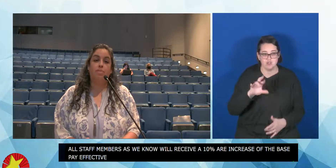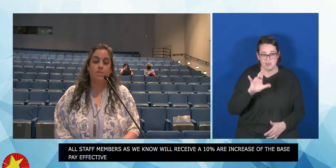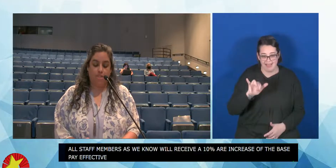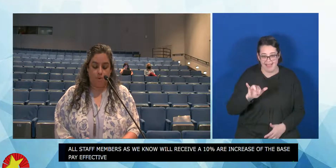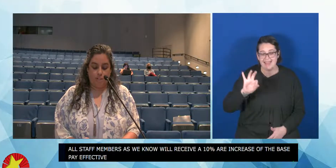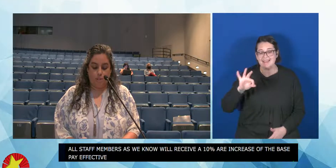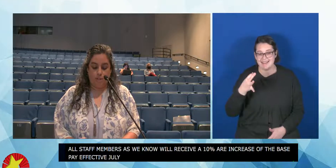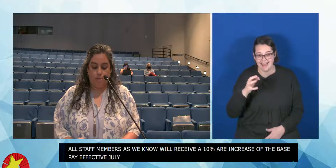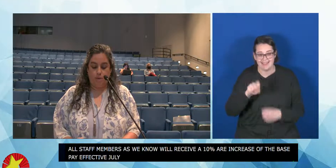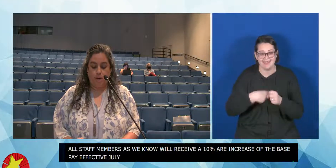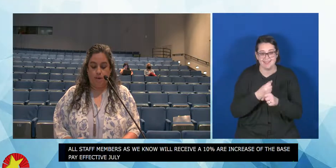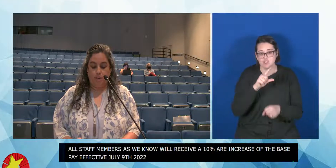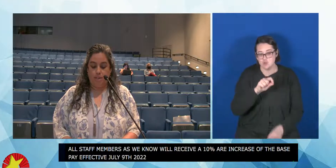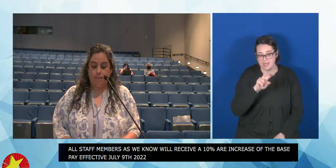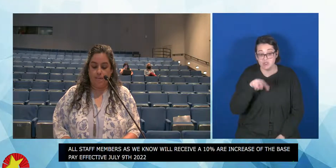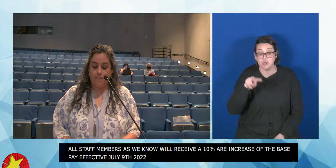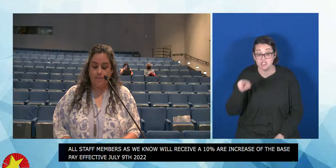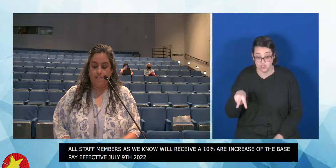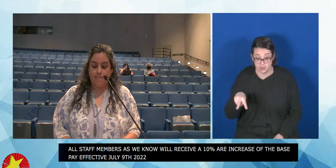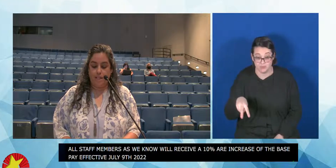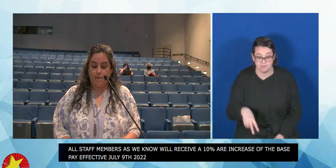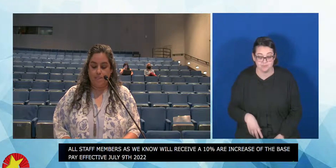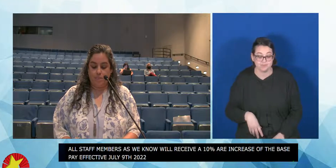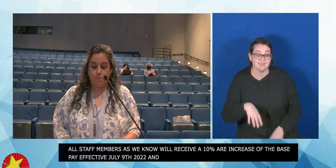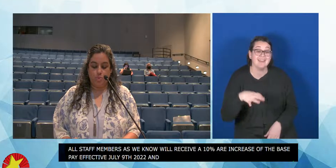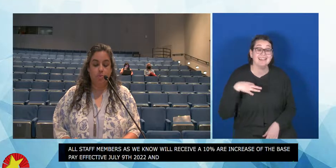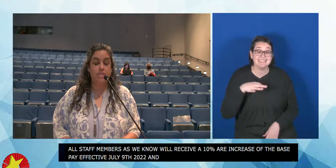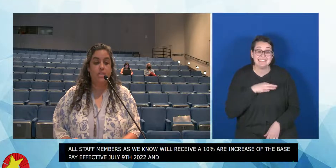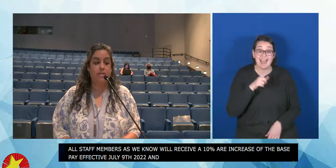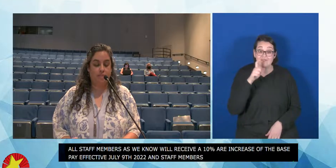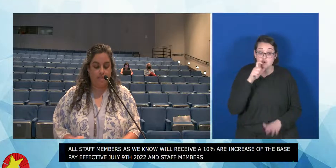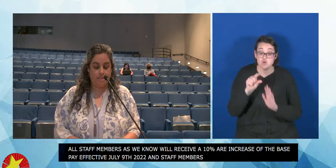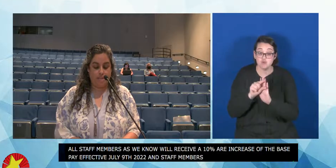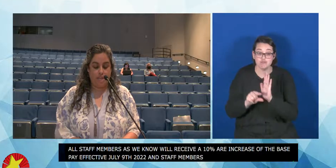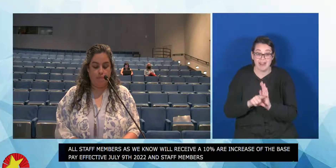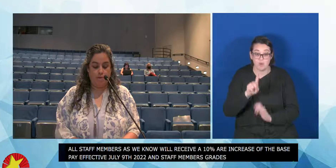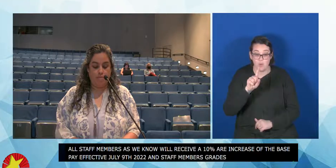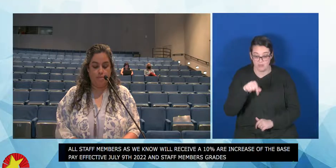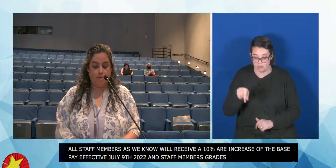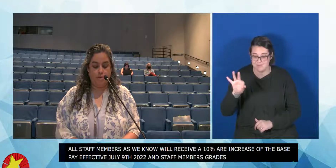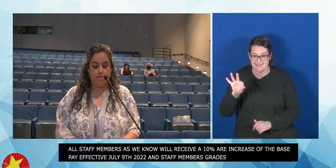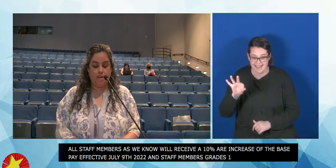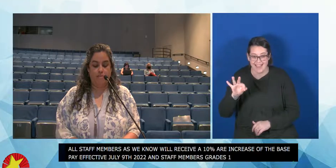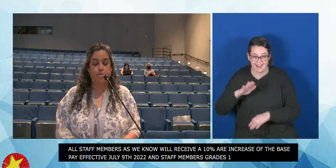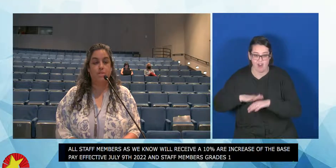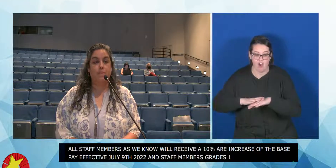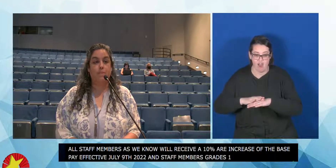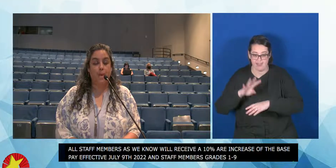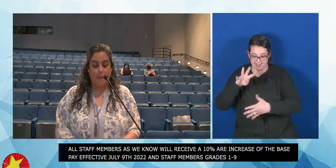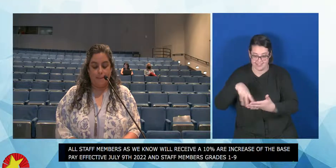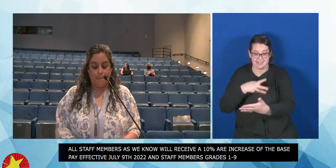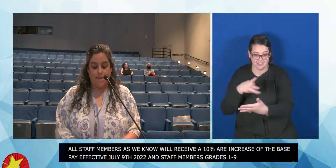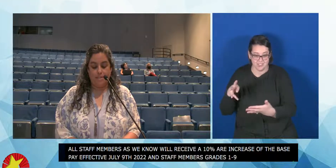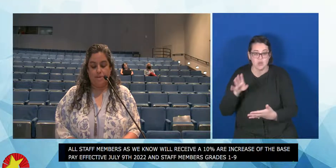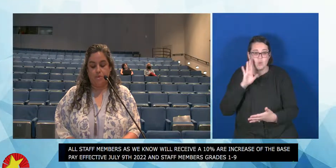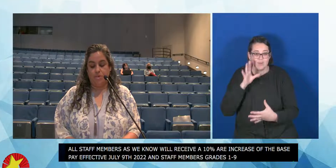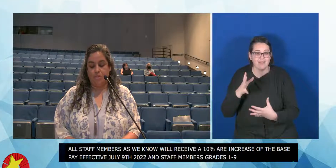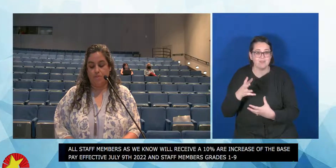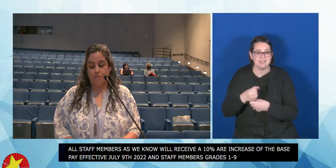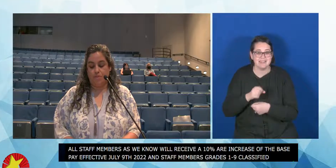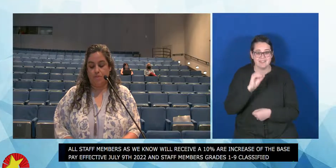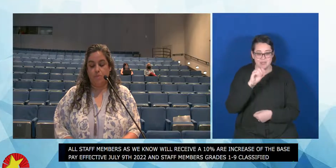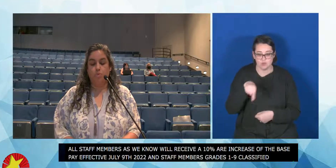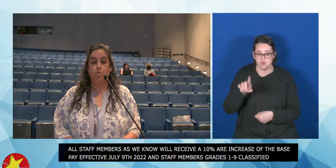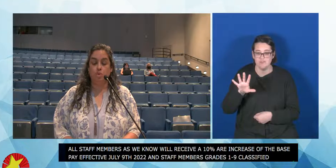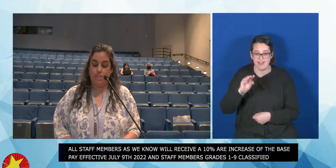Staff members in grades 1 through 9 on the classified salary schedule will receive anywhere from 0 to 5% based on their years